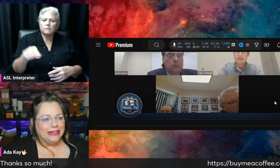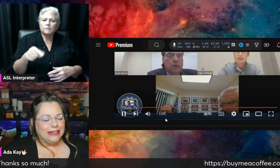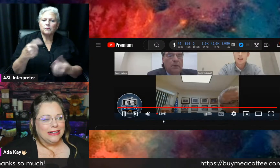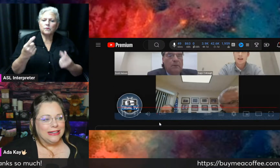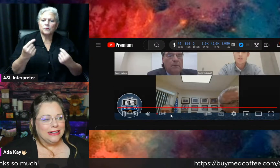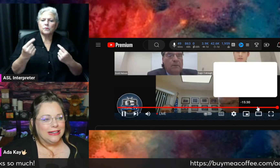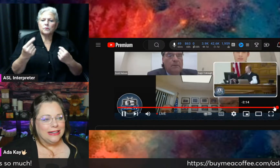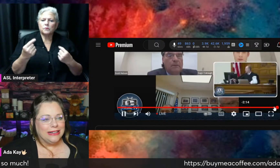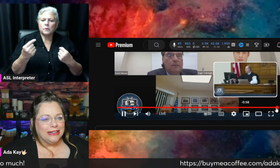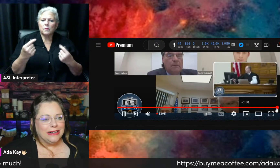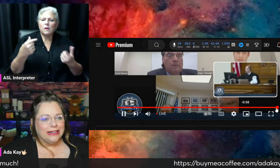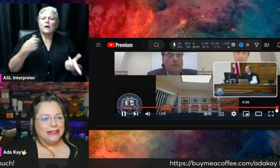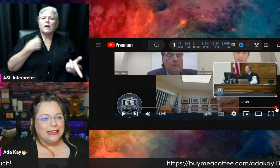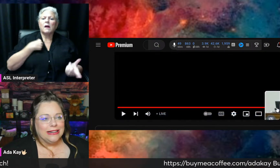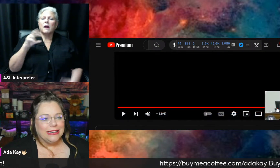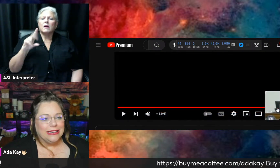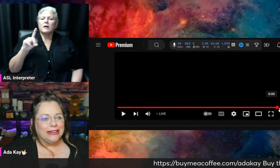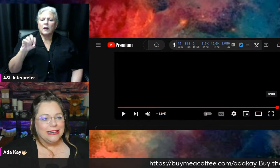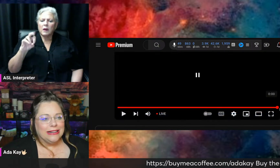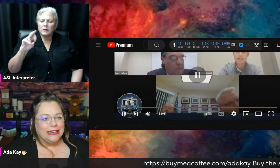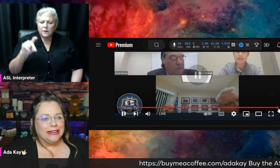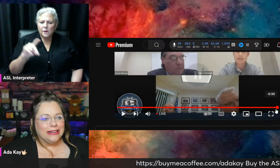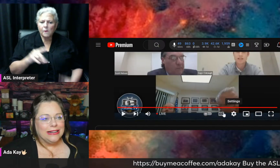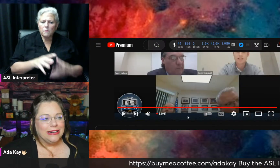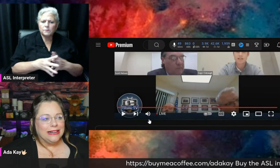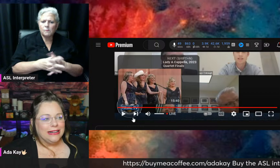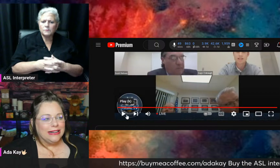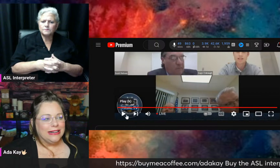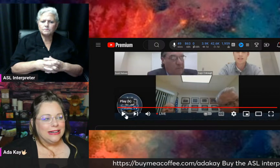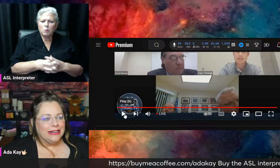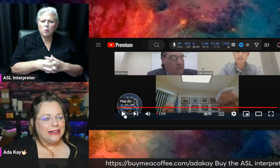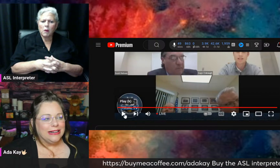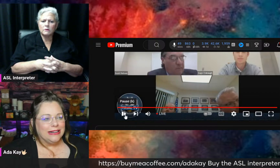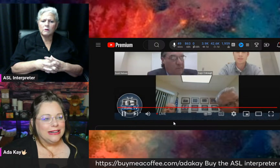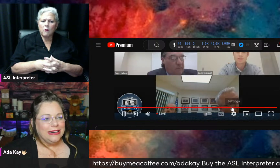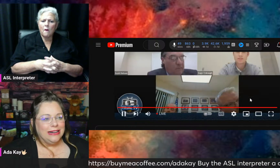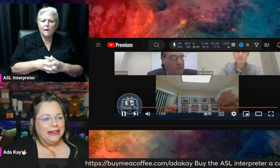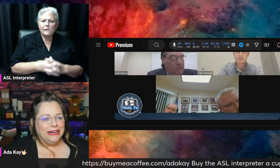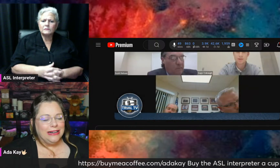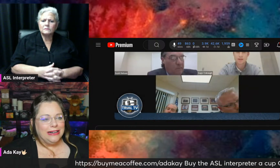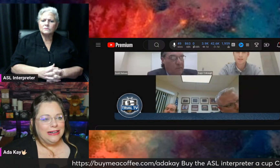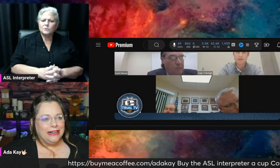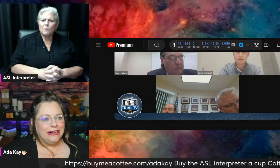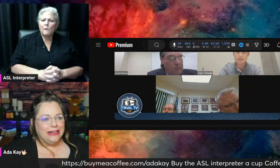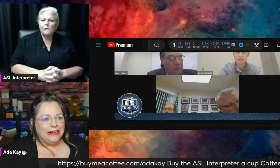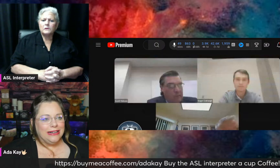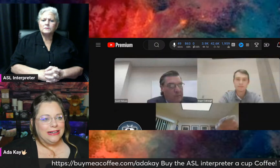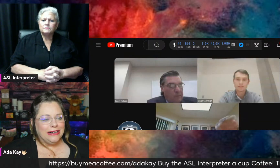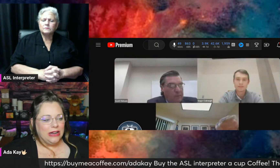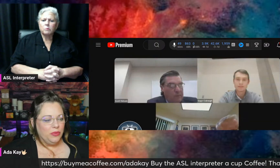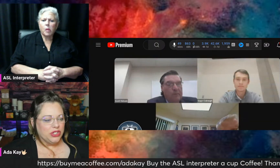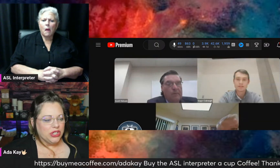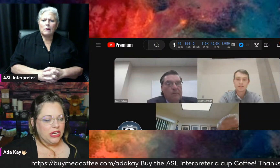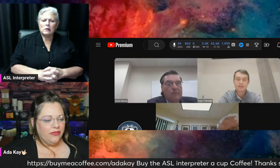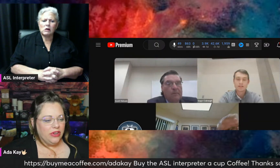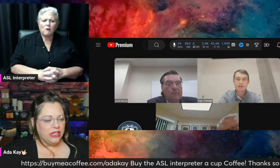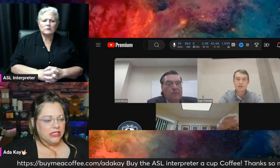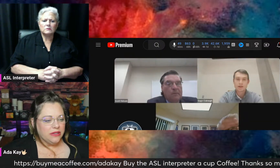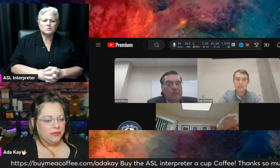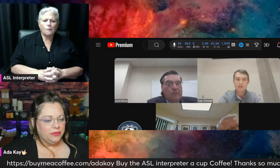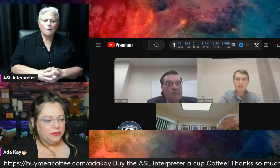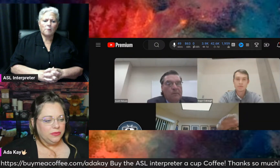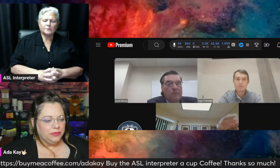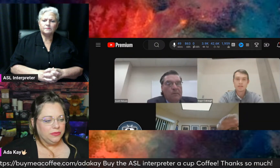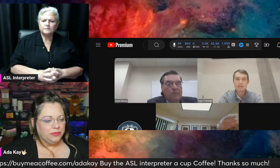I did our targeted case meets a certain criteria. I'm just going to have to So